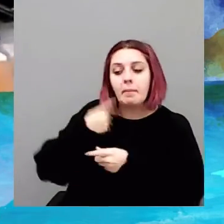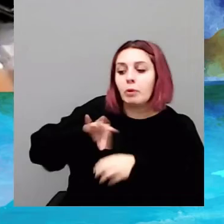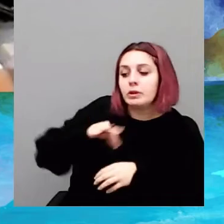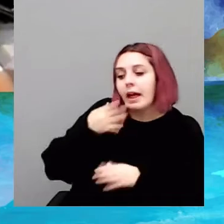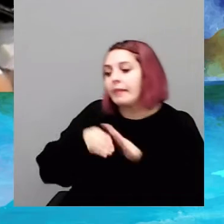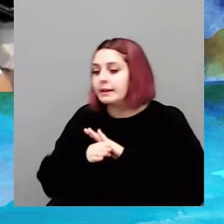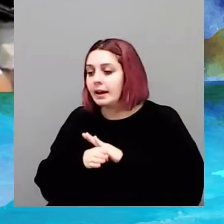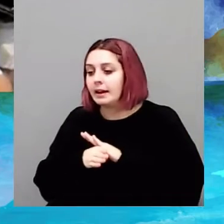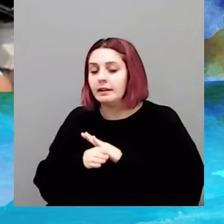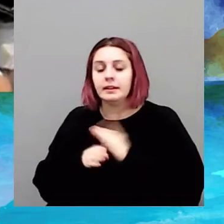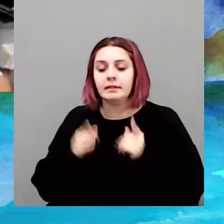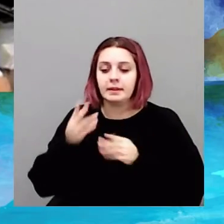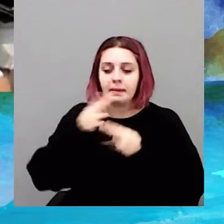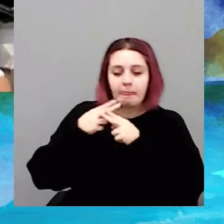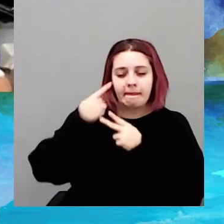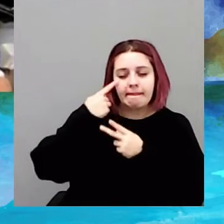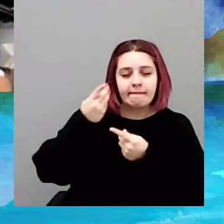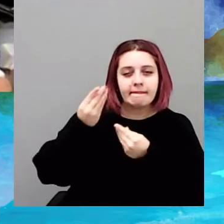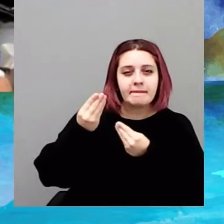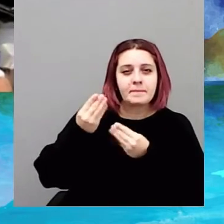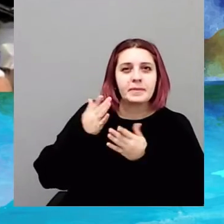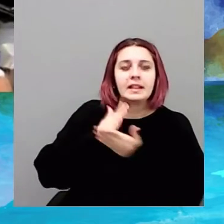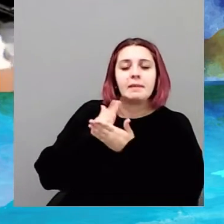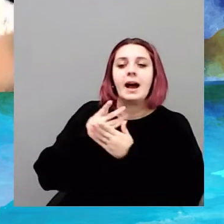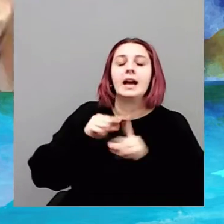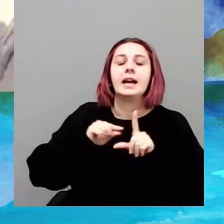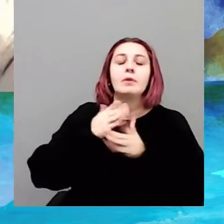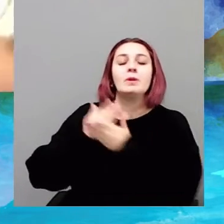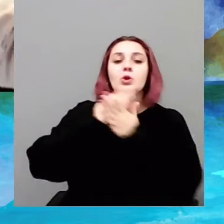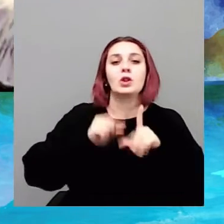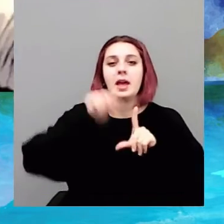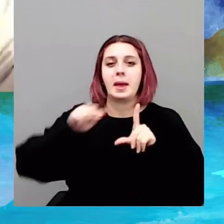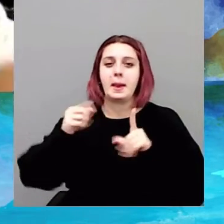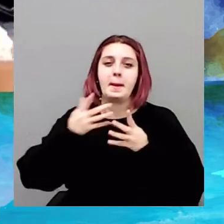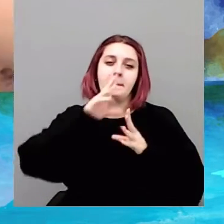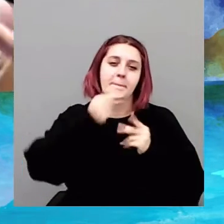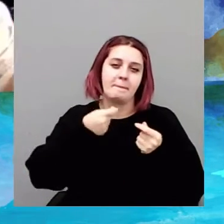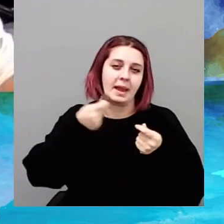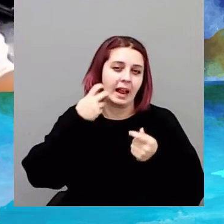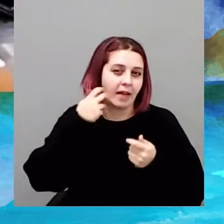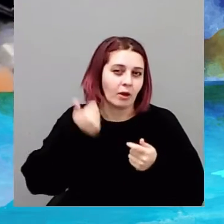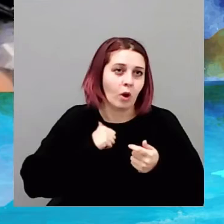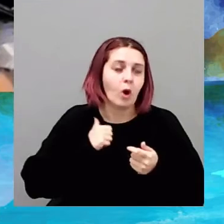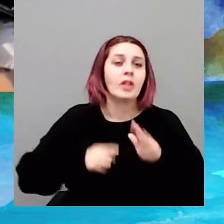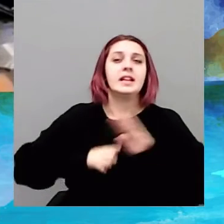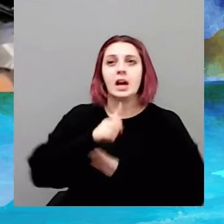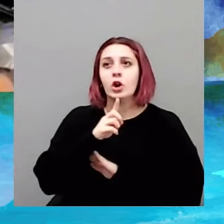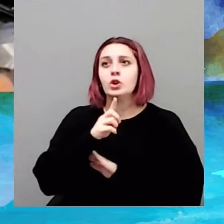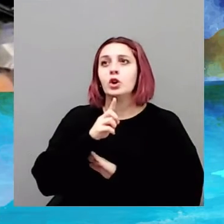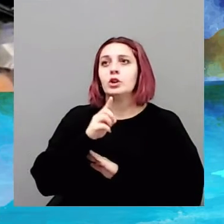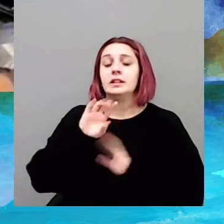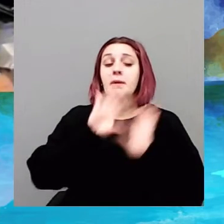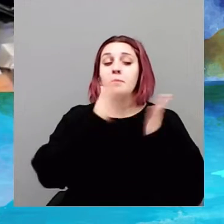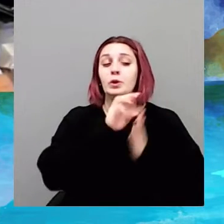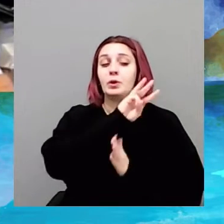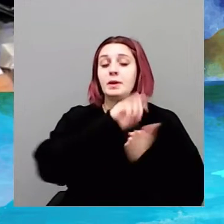worked in the world of toys before. So I love to be